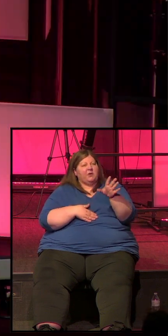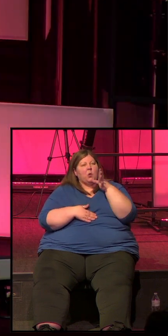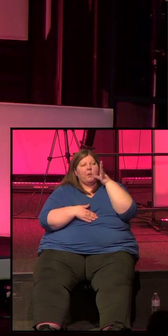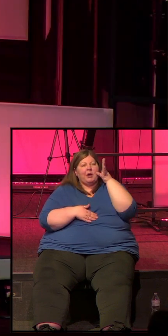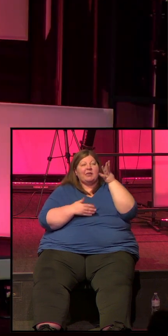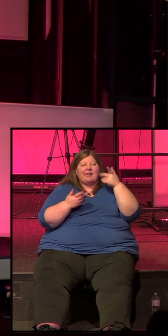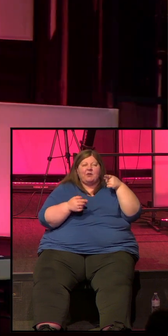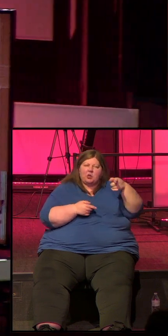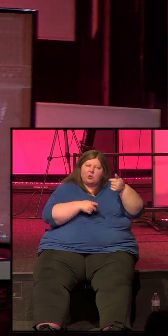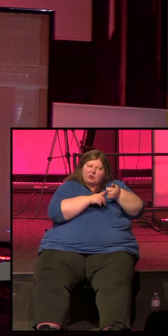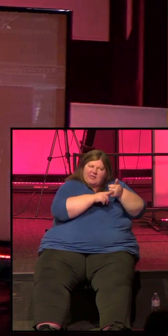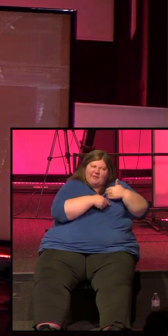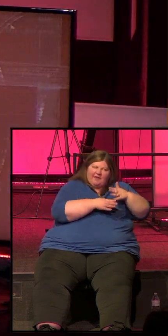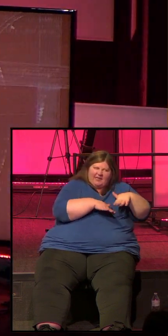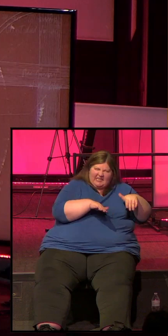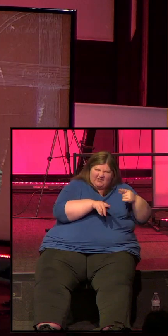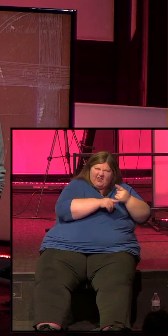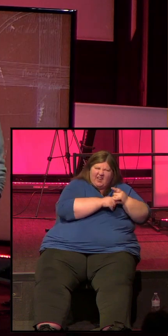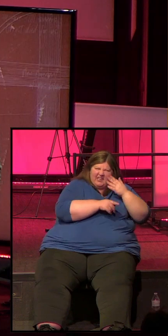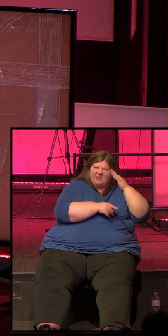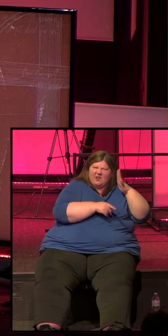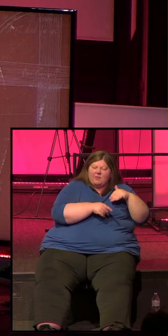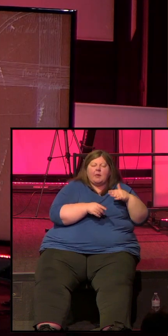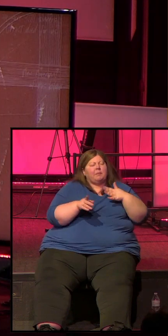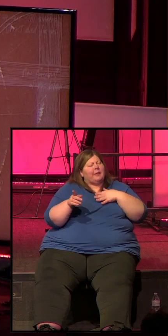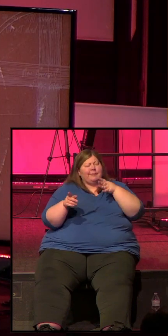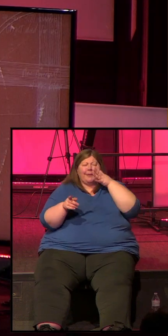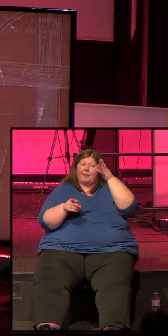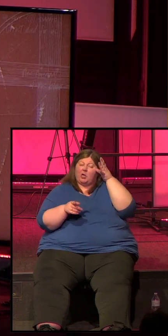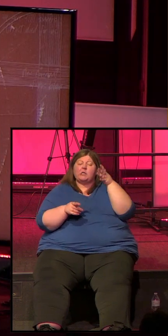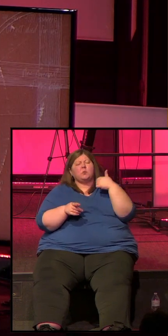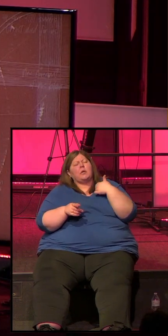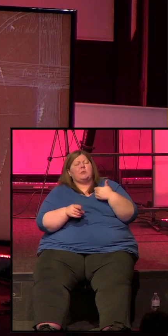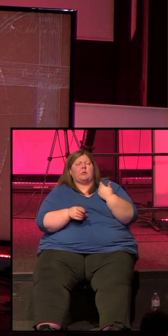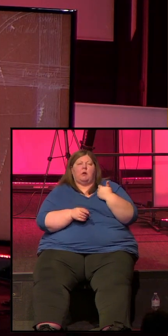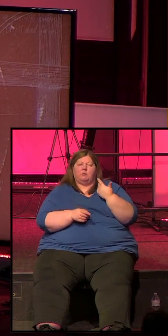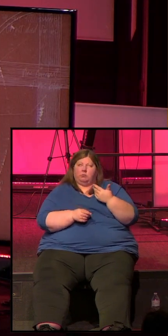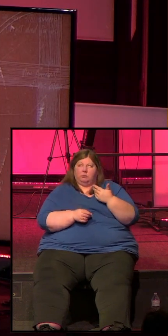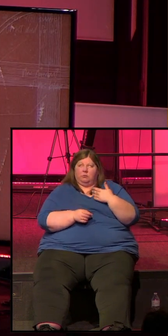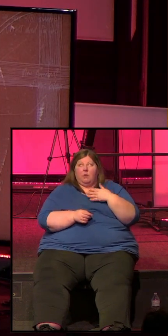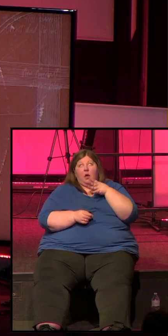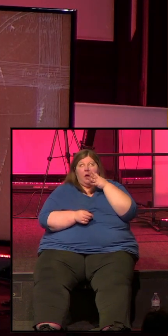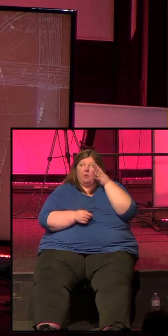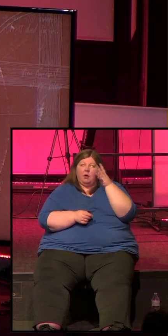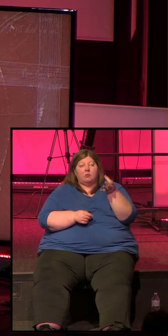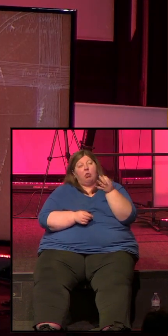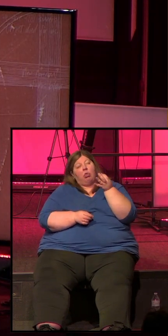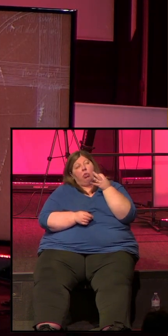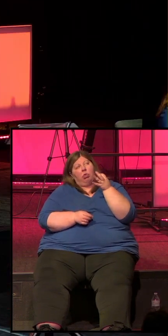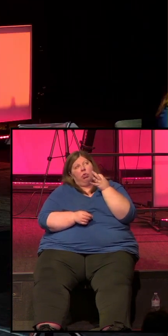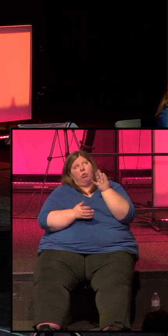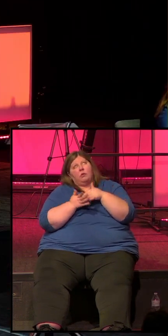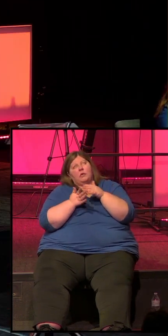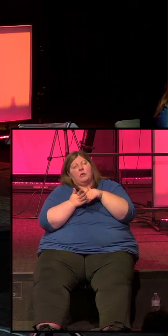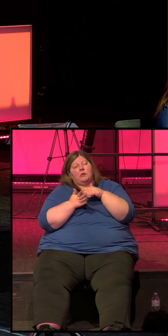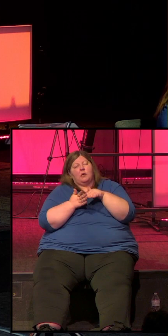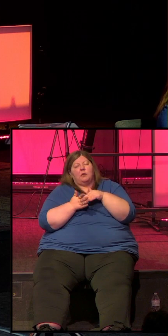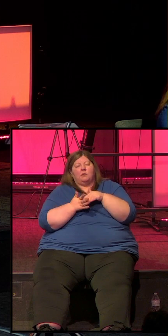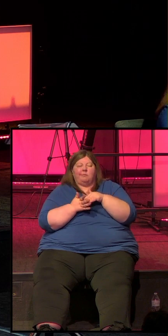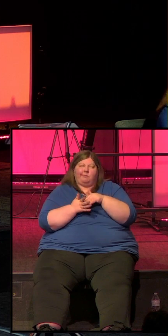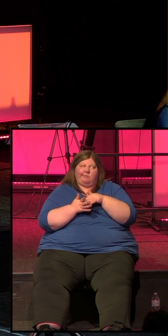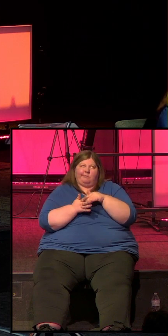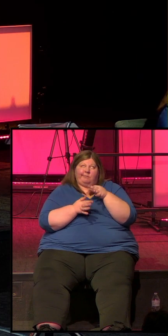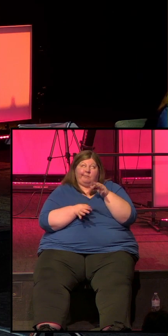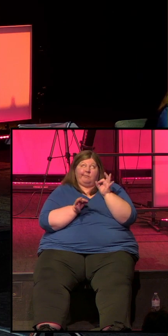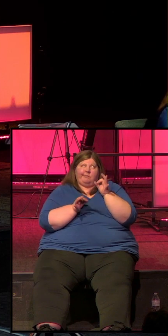one? Anybody else? You know what I'm talking about. My parents, when I was younger, they used to say this thing to me over and over, and